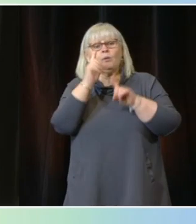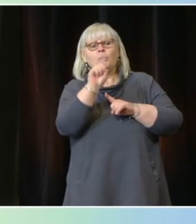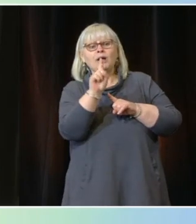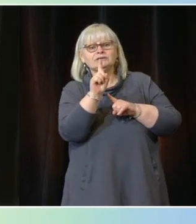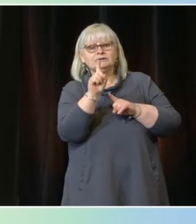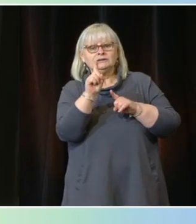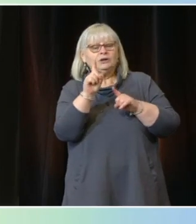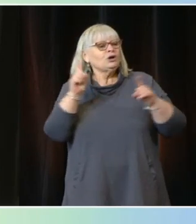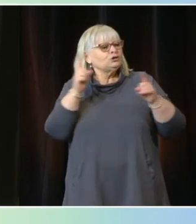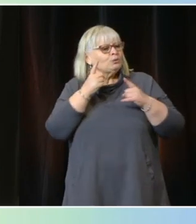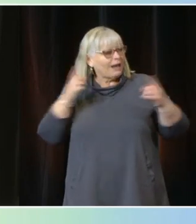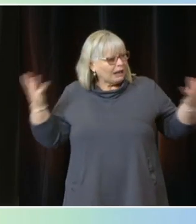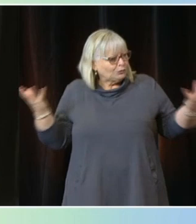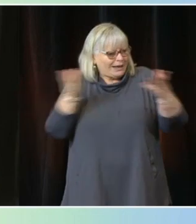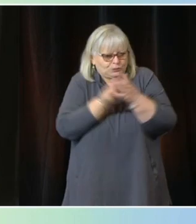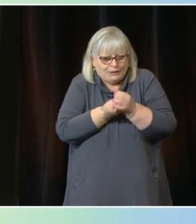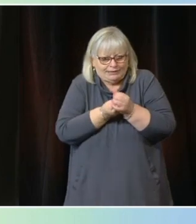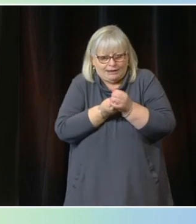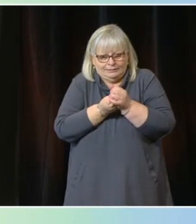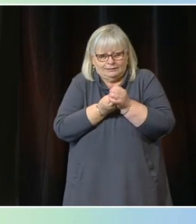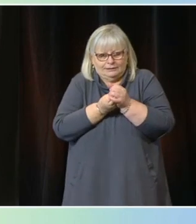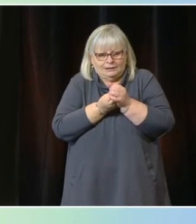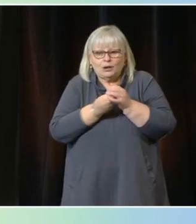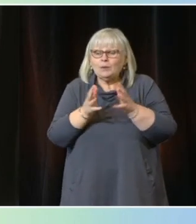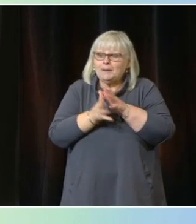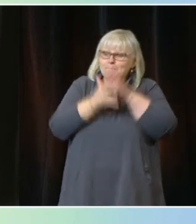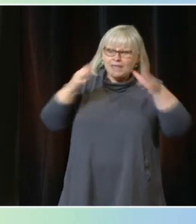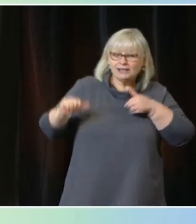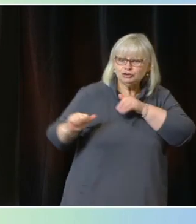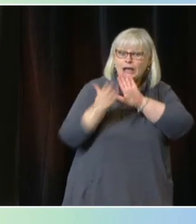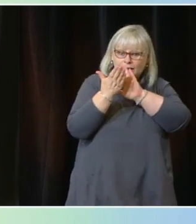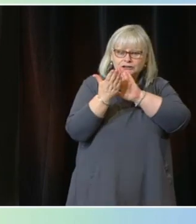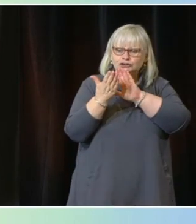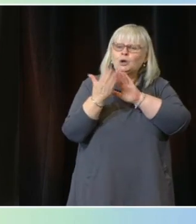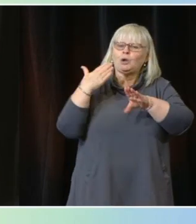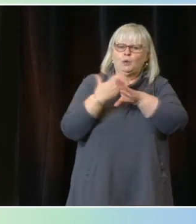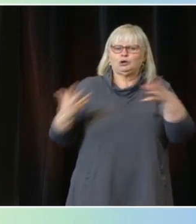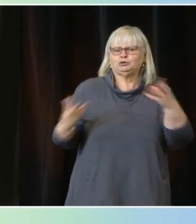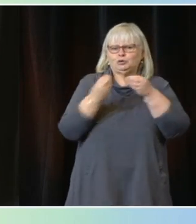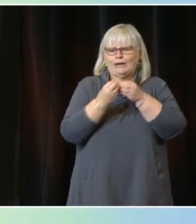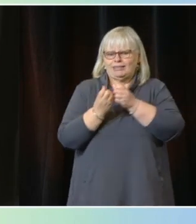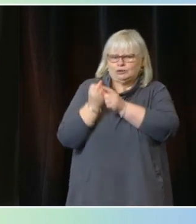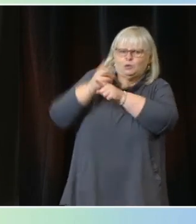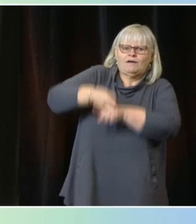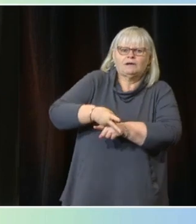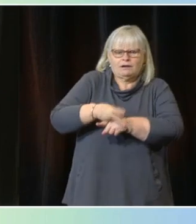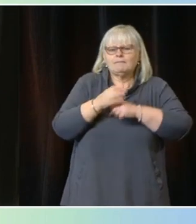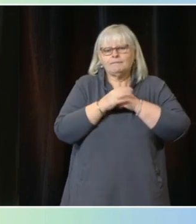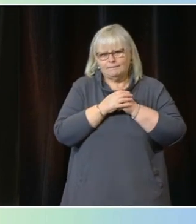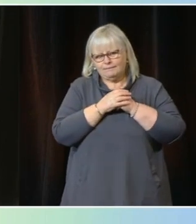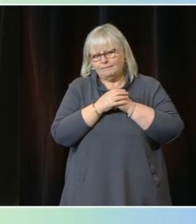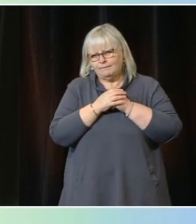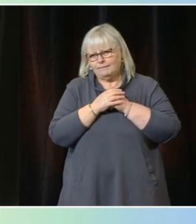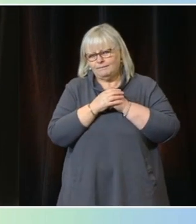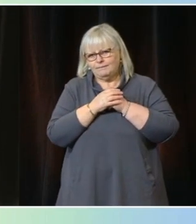bringing people together to confront the big challenges in our society and in our economy